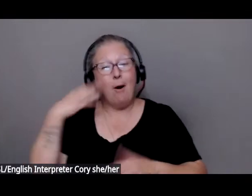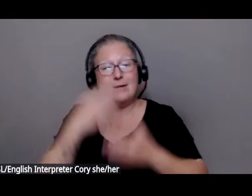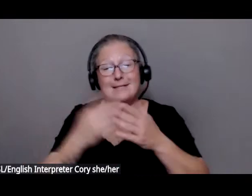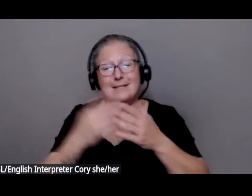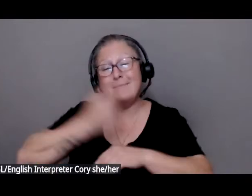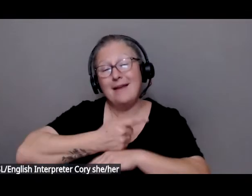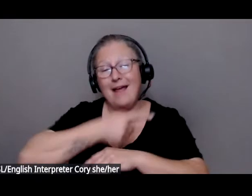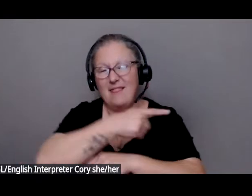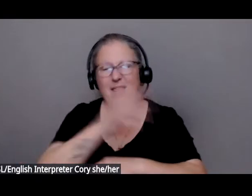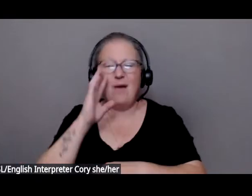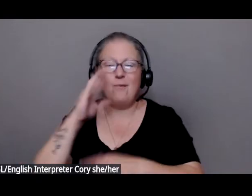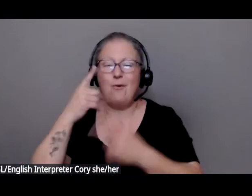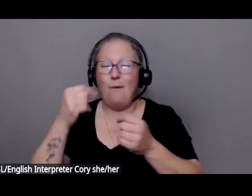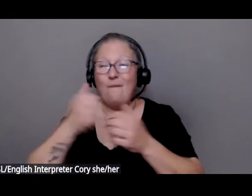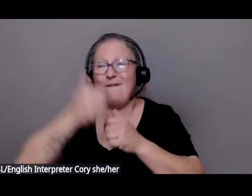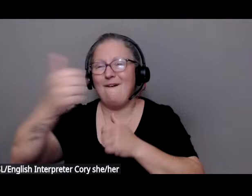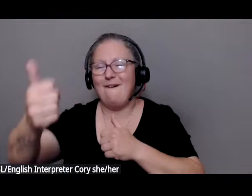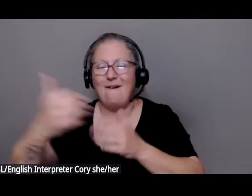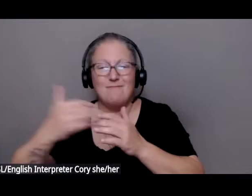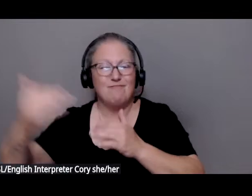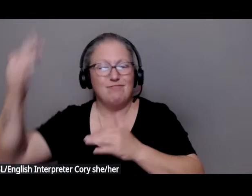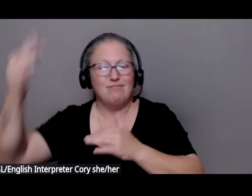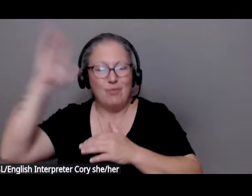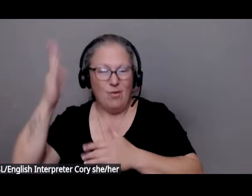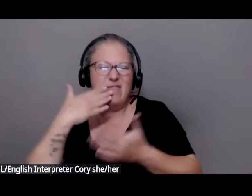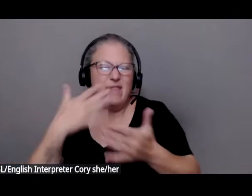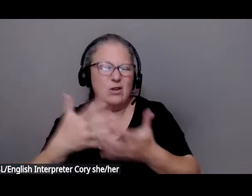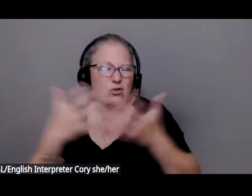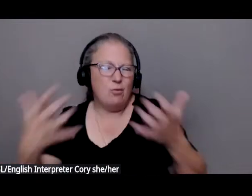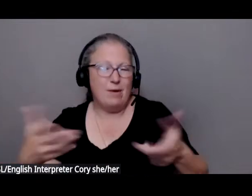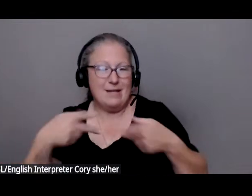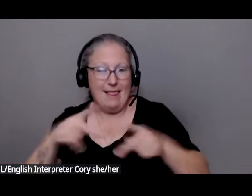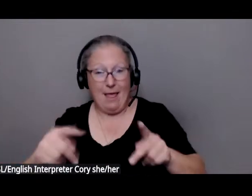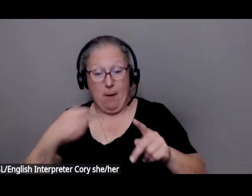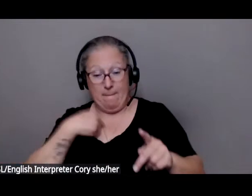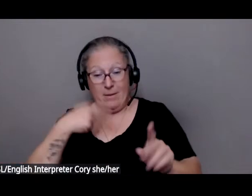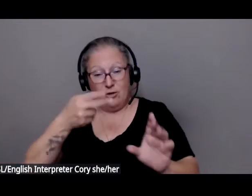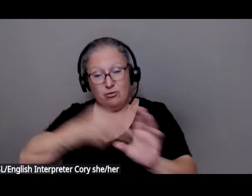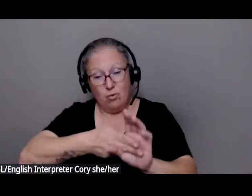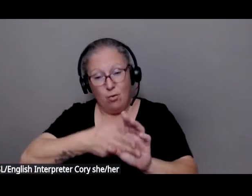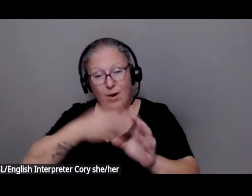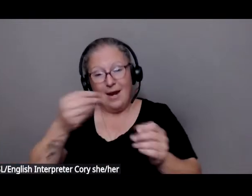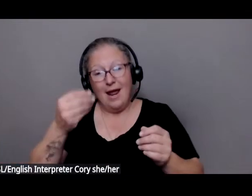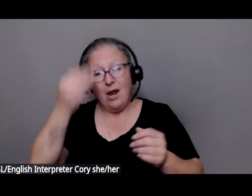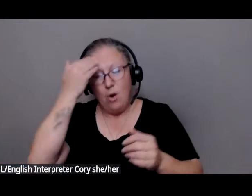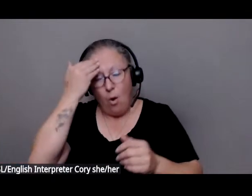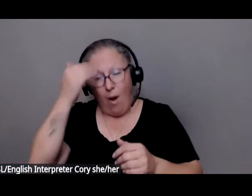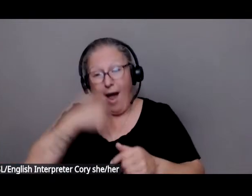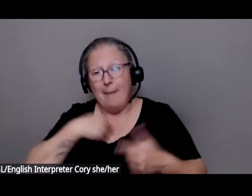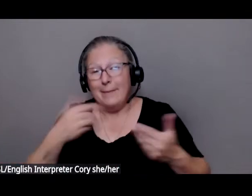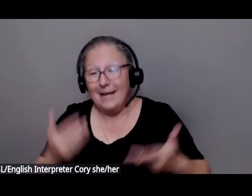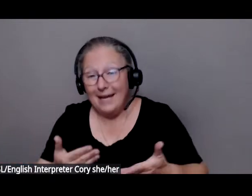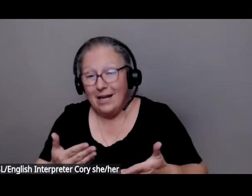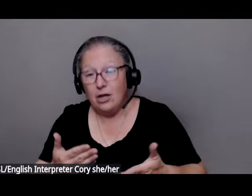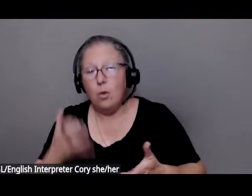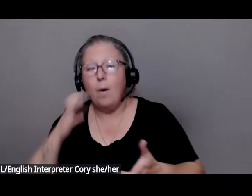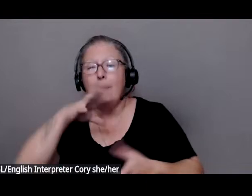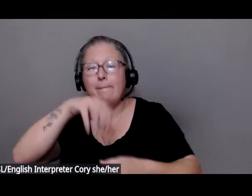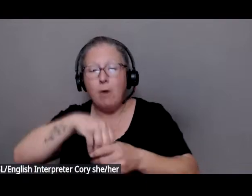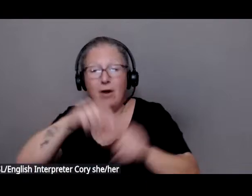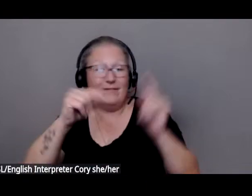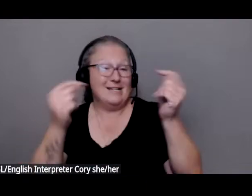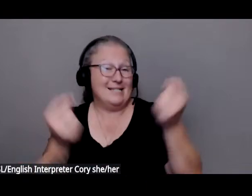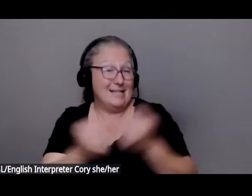going very far. So thank you all so much for allowing me to join. And please know that I am here to be a part of a